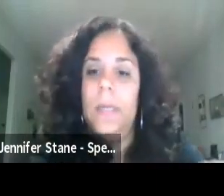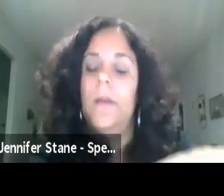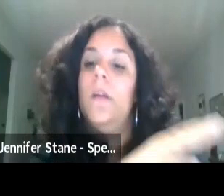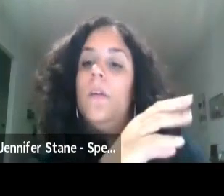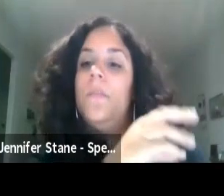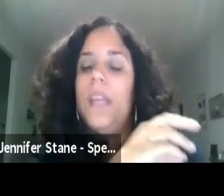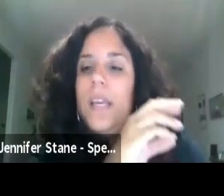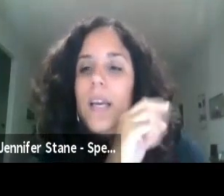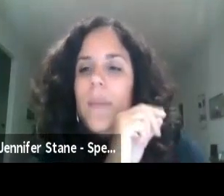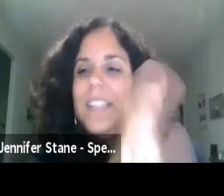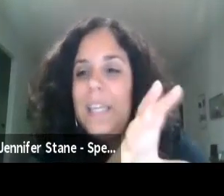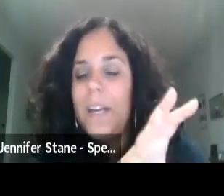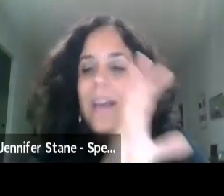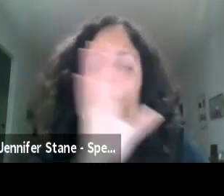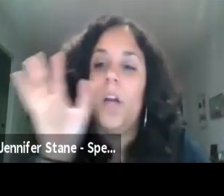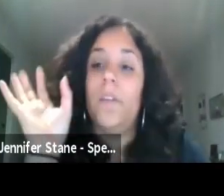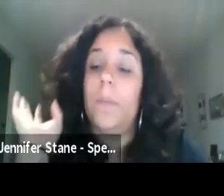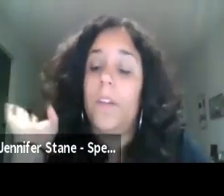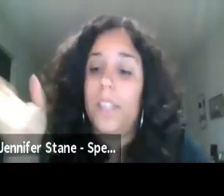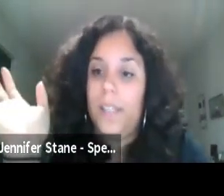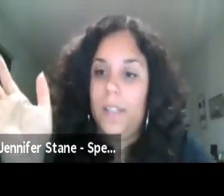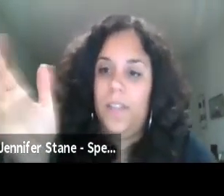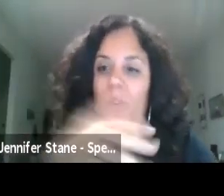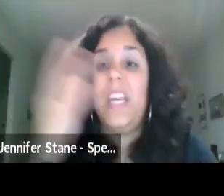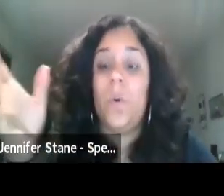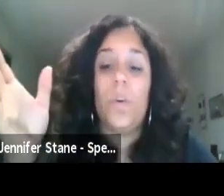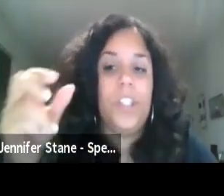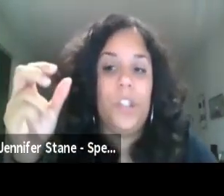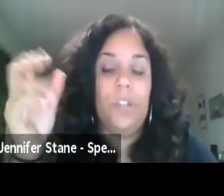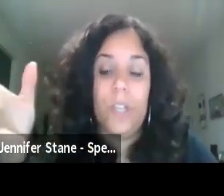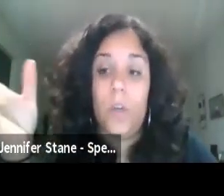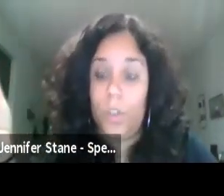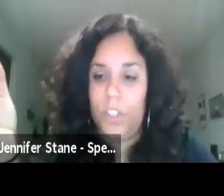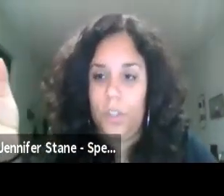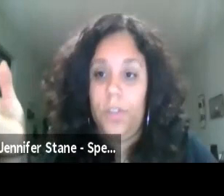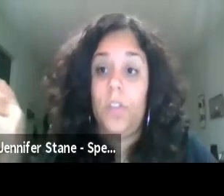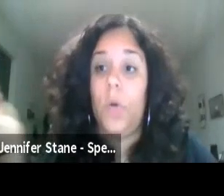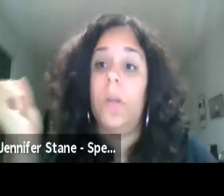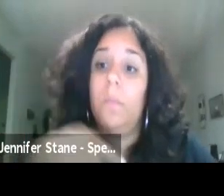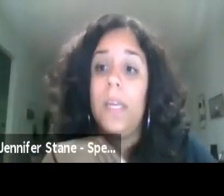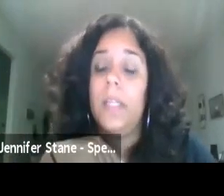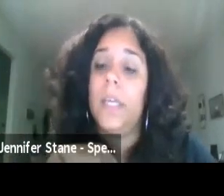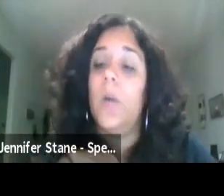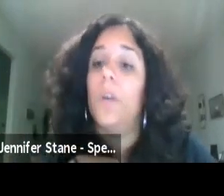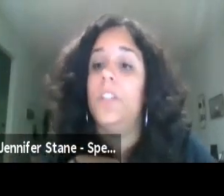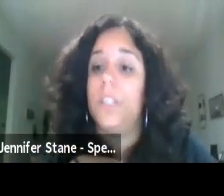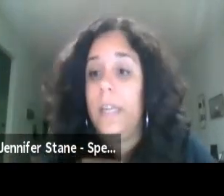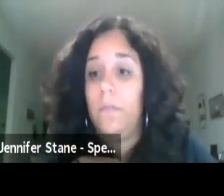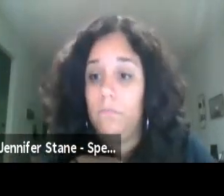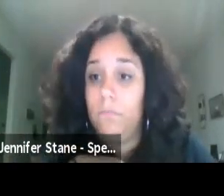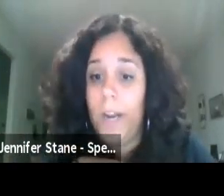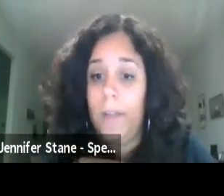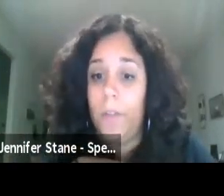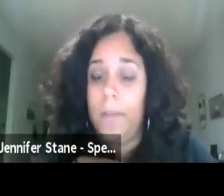here. Has anybody ever heard from their dentist, if you eat oranges or you drink orange juice, don't immediately go brush your